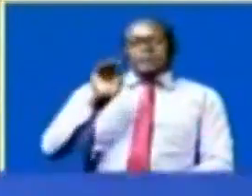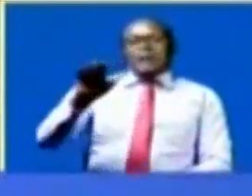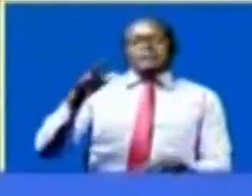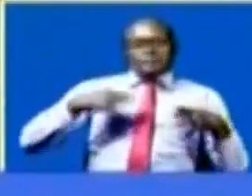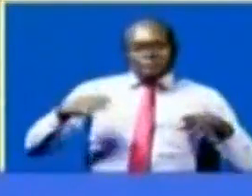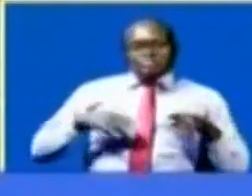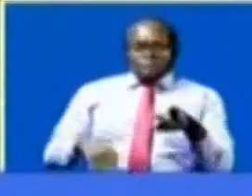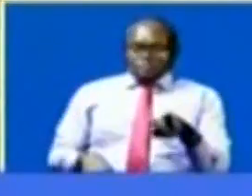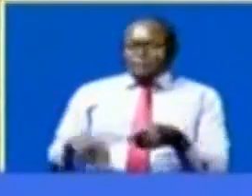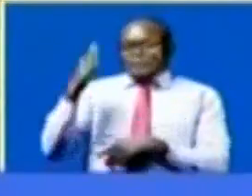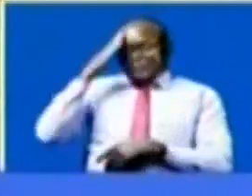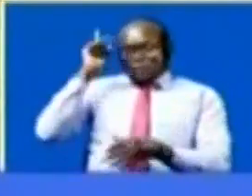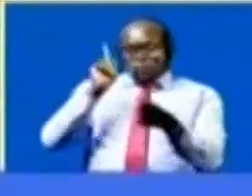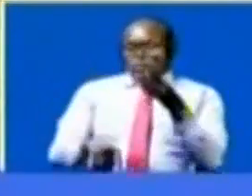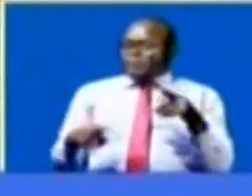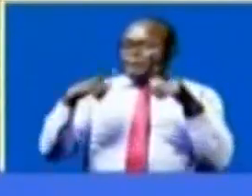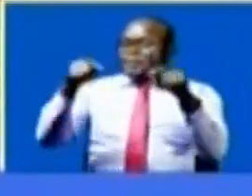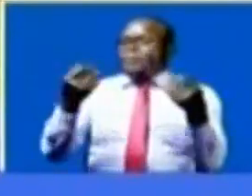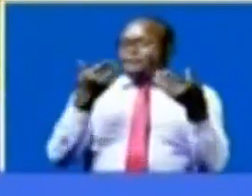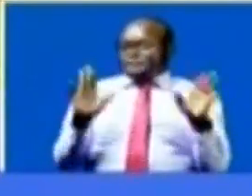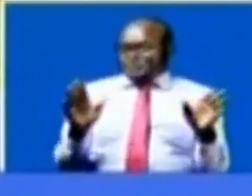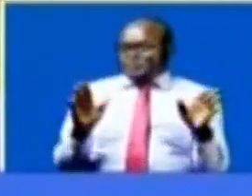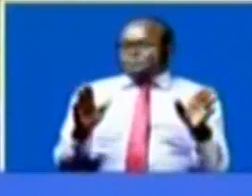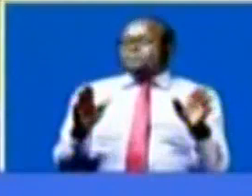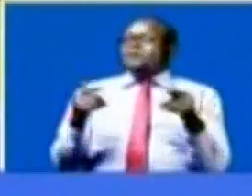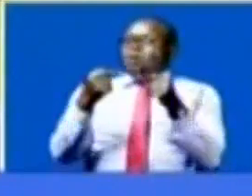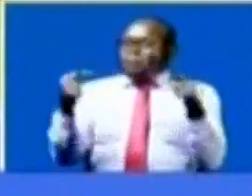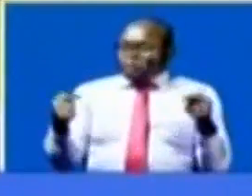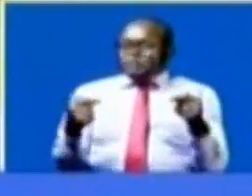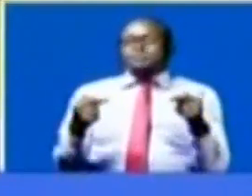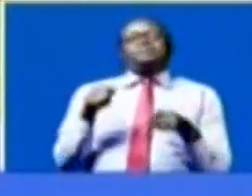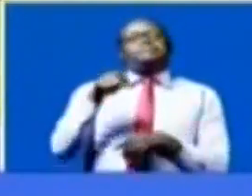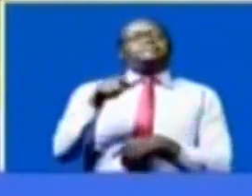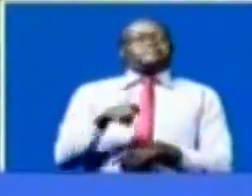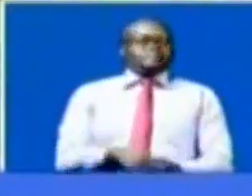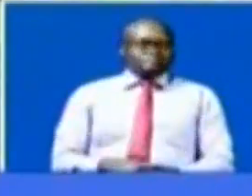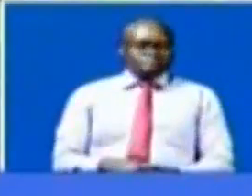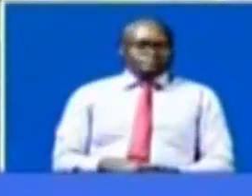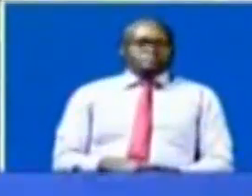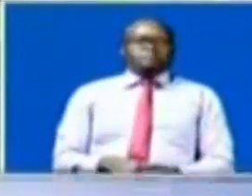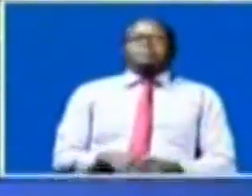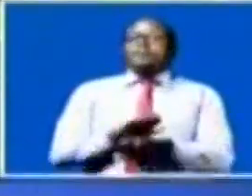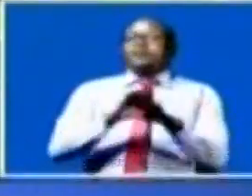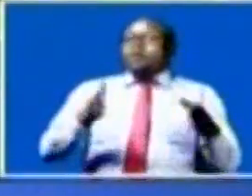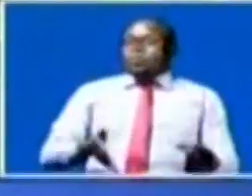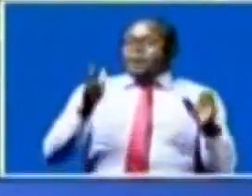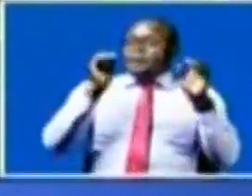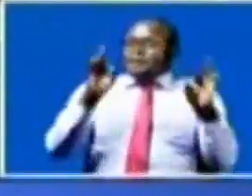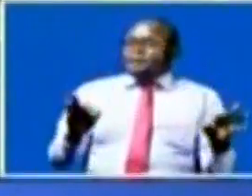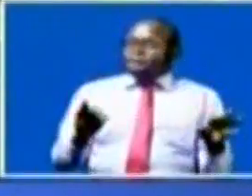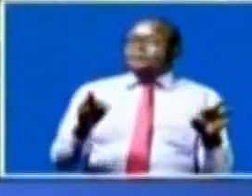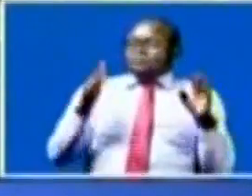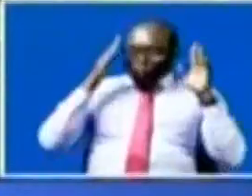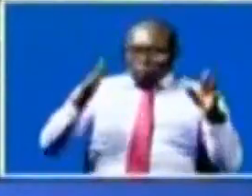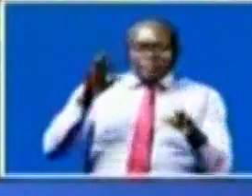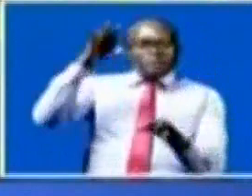Raya. They know what they are doing is against the grain insofar as ground is concerned. There is no way, even if we all commit